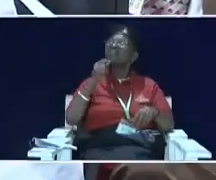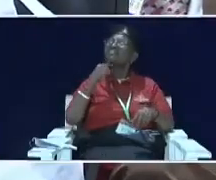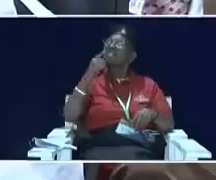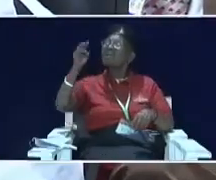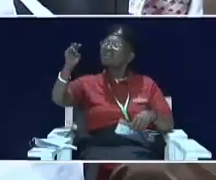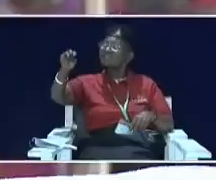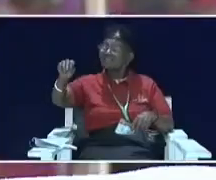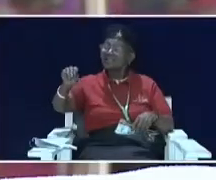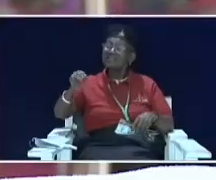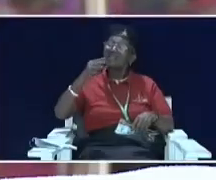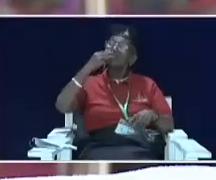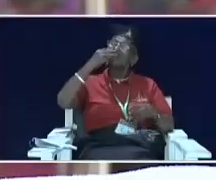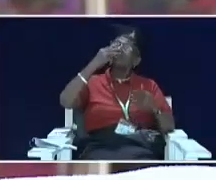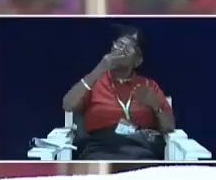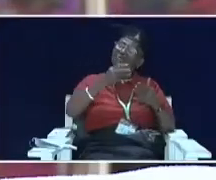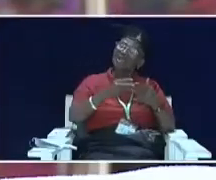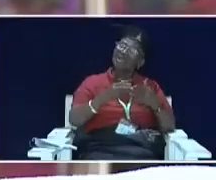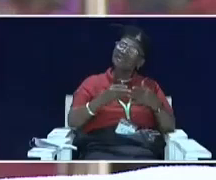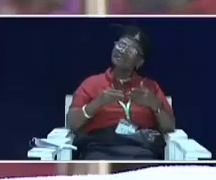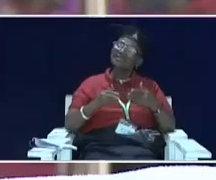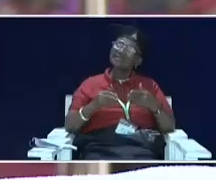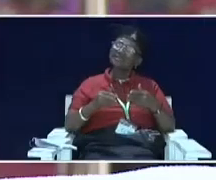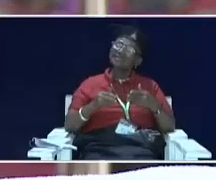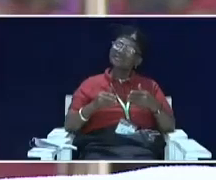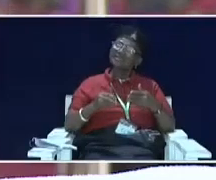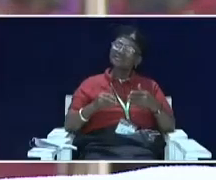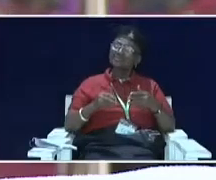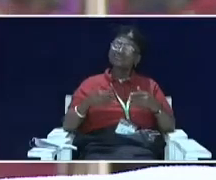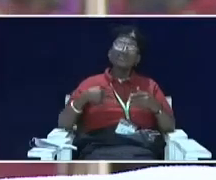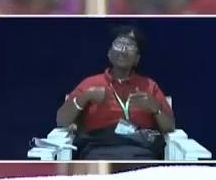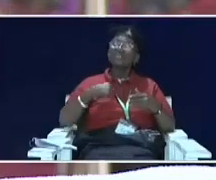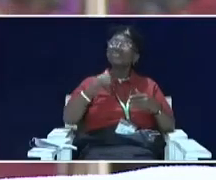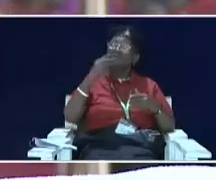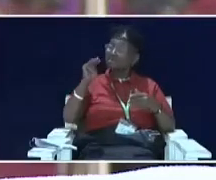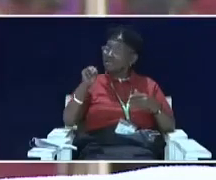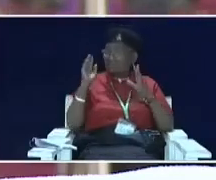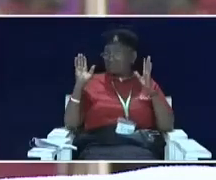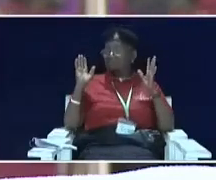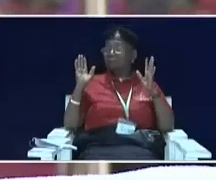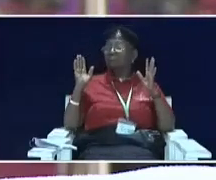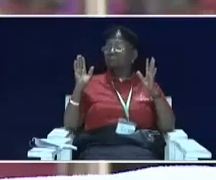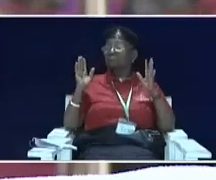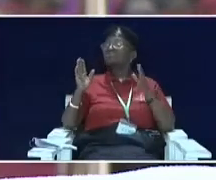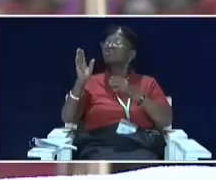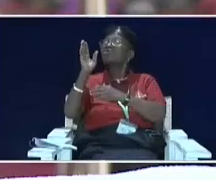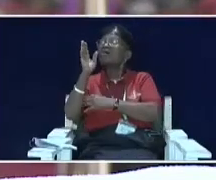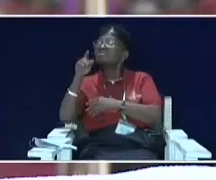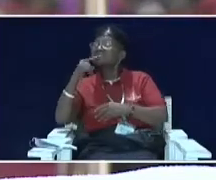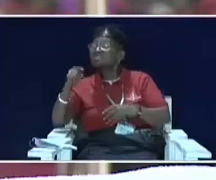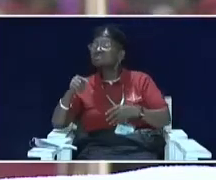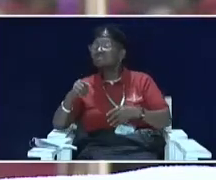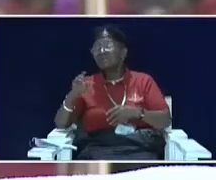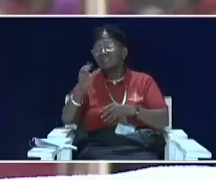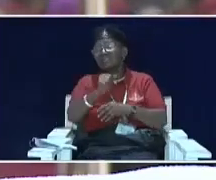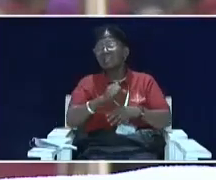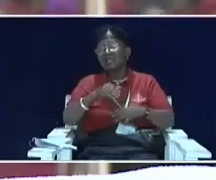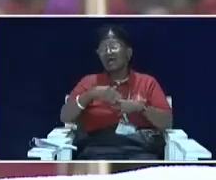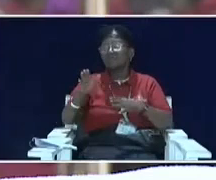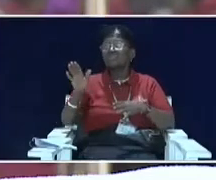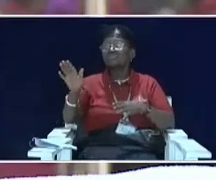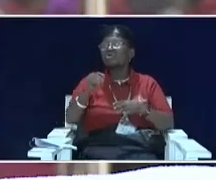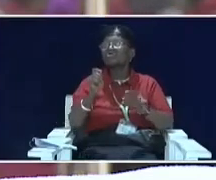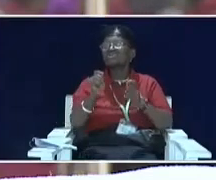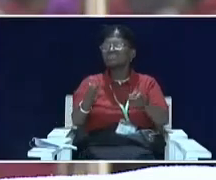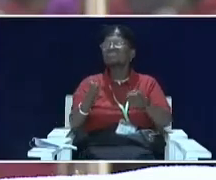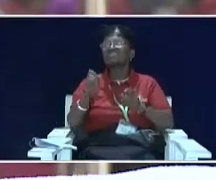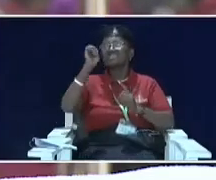your gifts. He doesn't want them. Say, what? Sorry, sir, that's what God said.